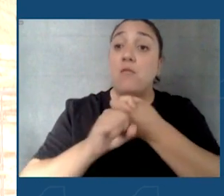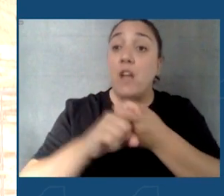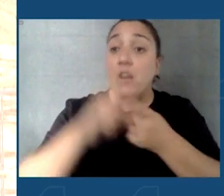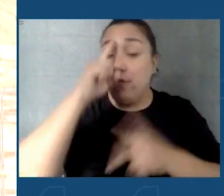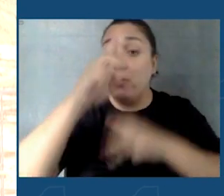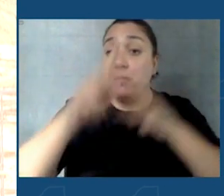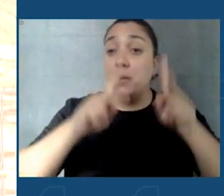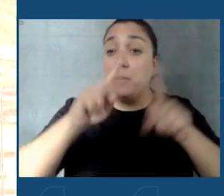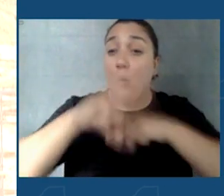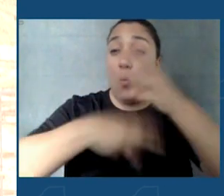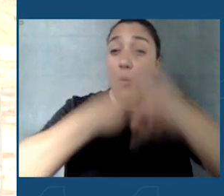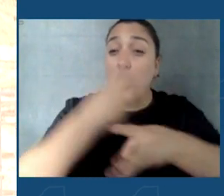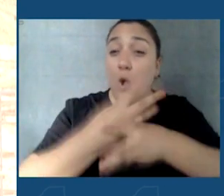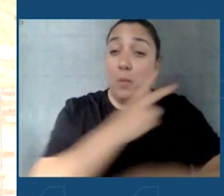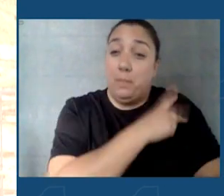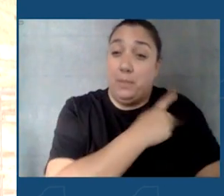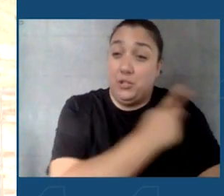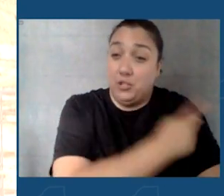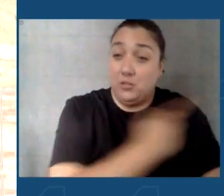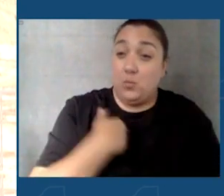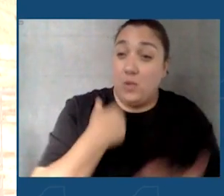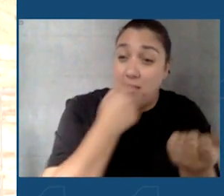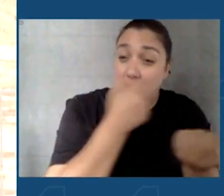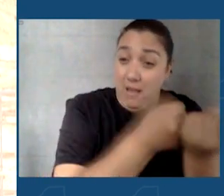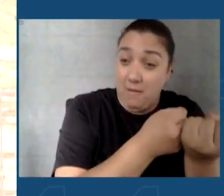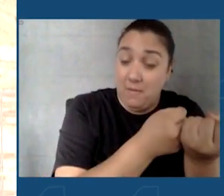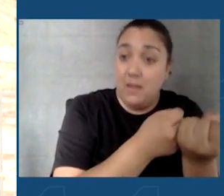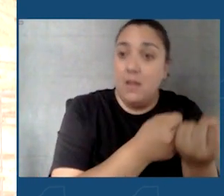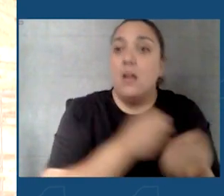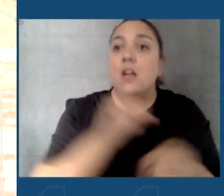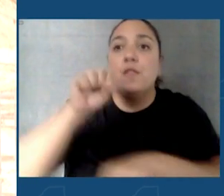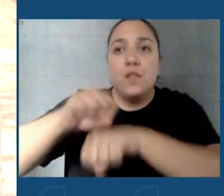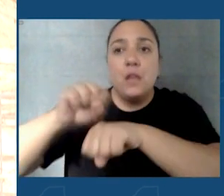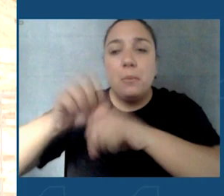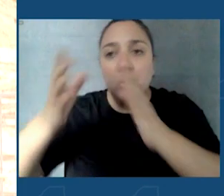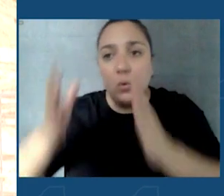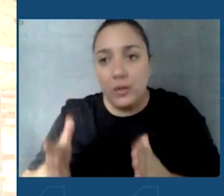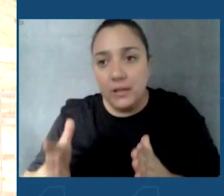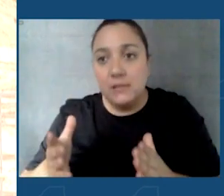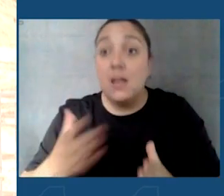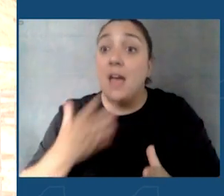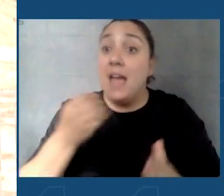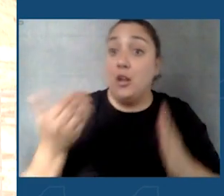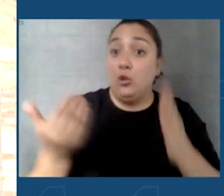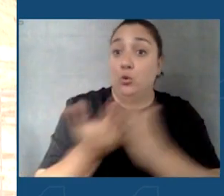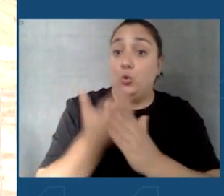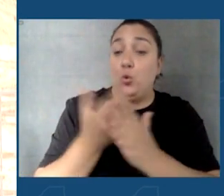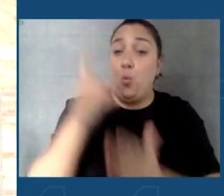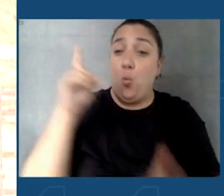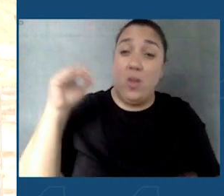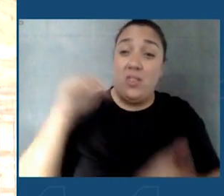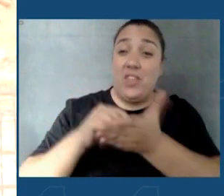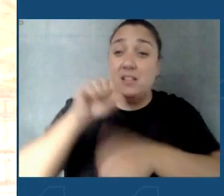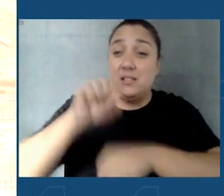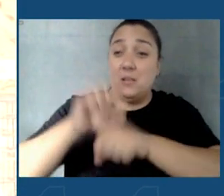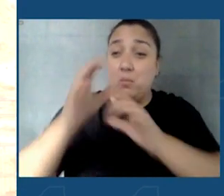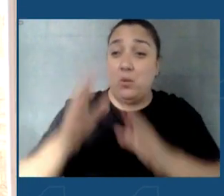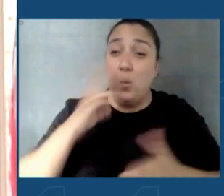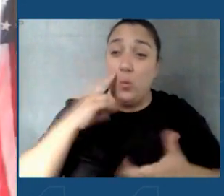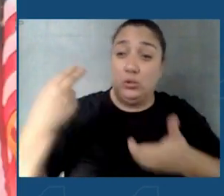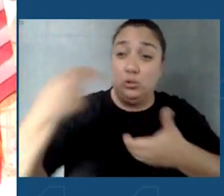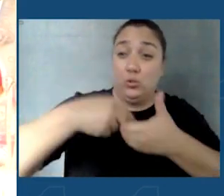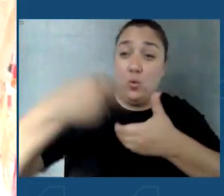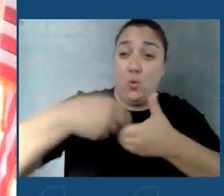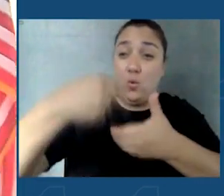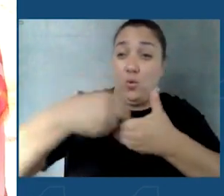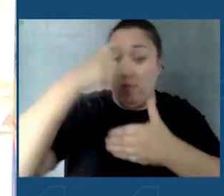current employees, and a friend to the more than 1,000 new employees who will be joining Regeneron over the next few years,